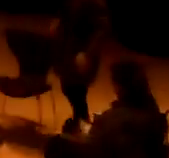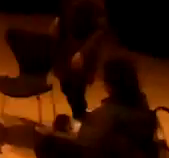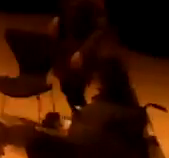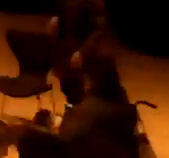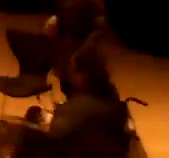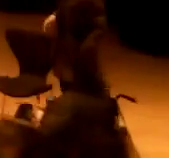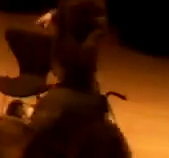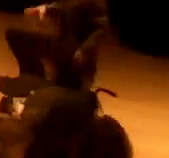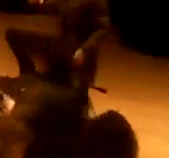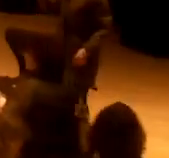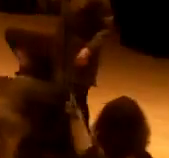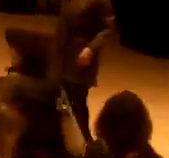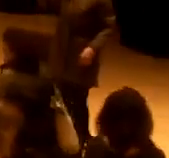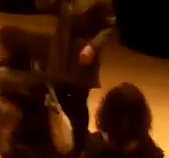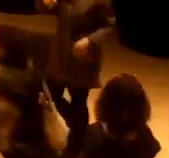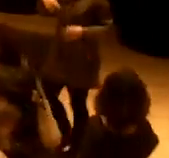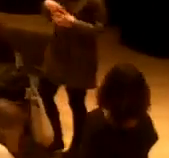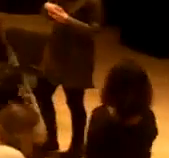allow me to